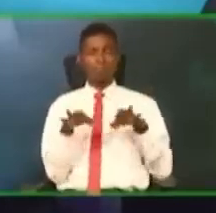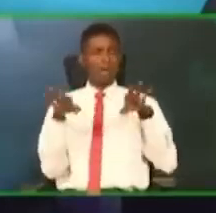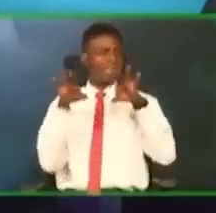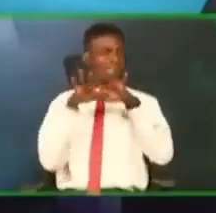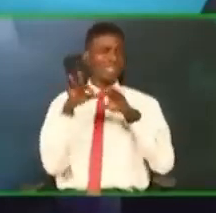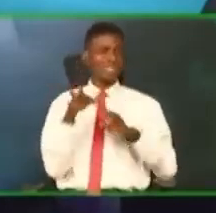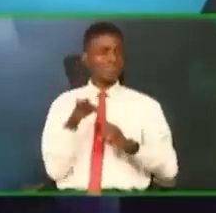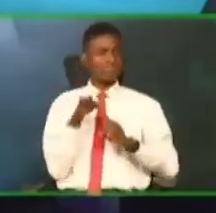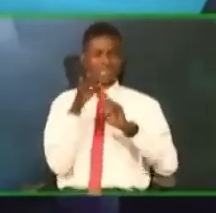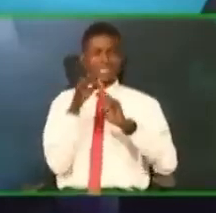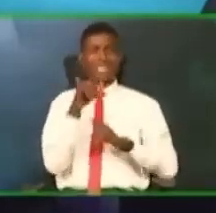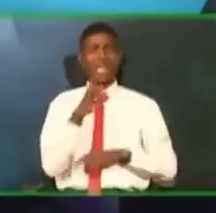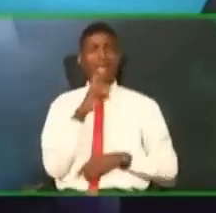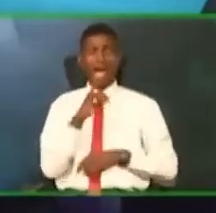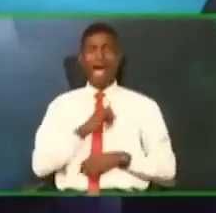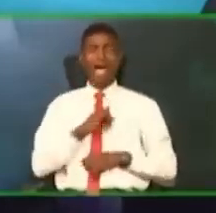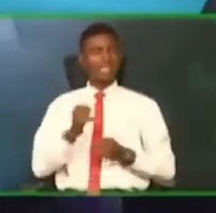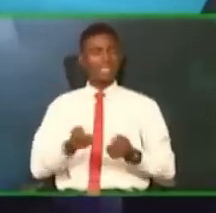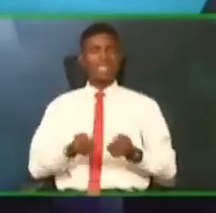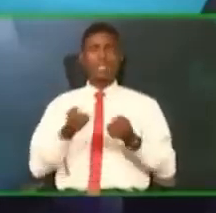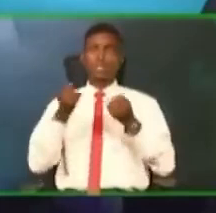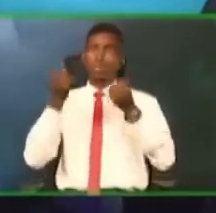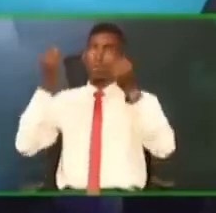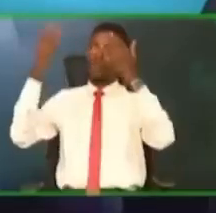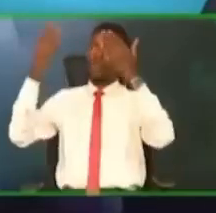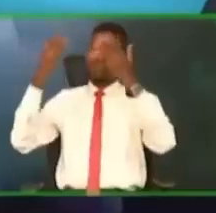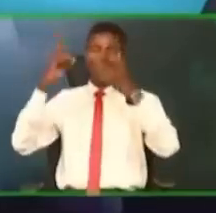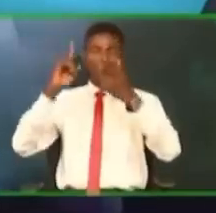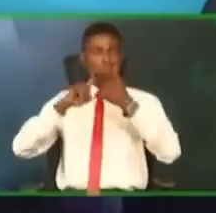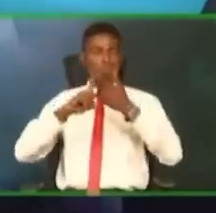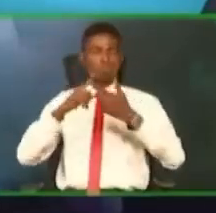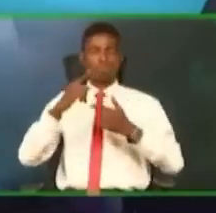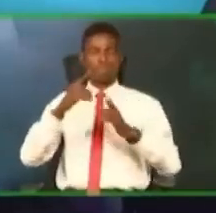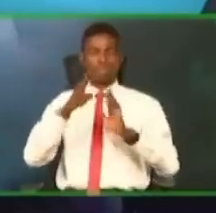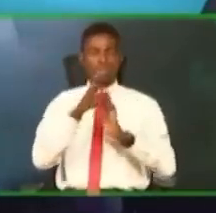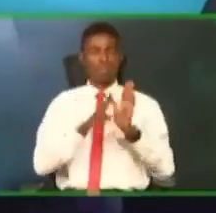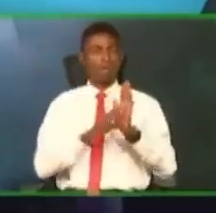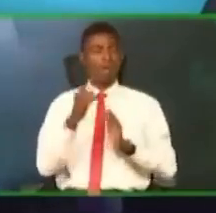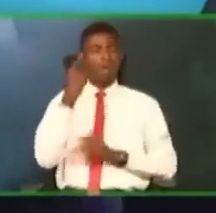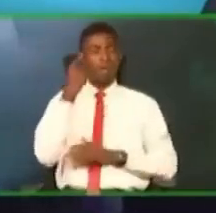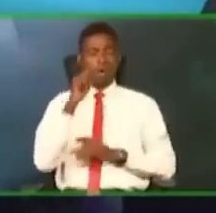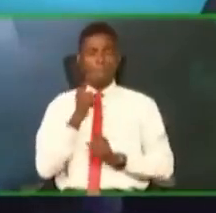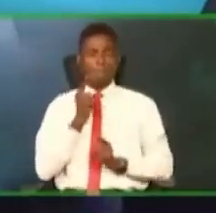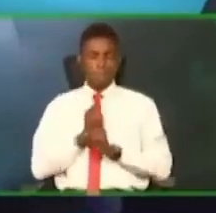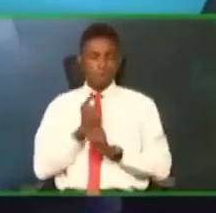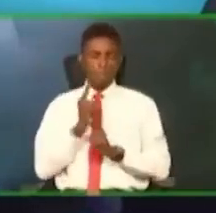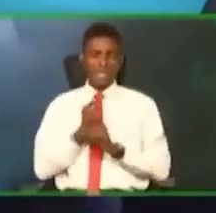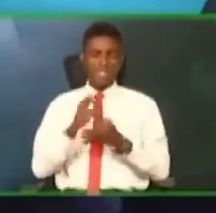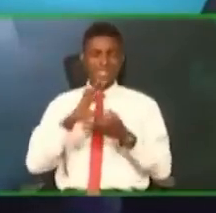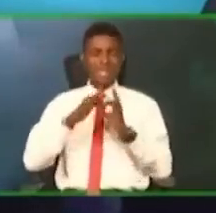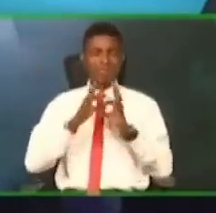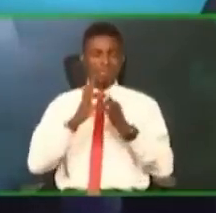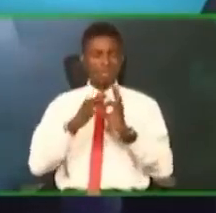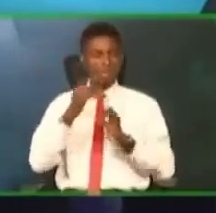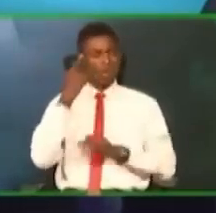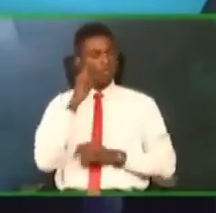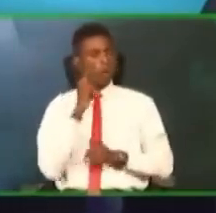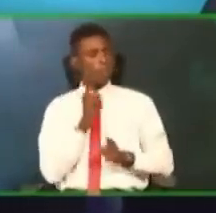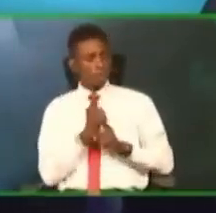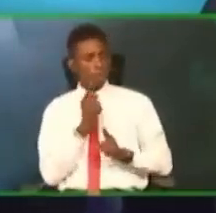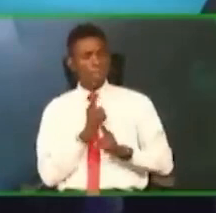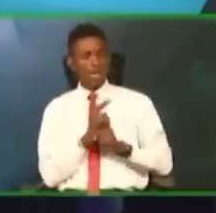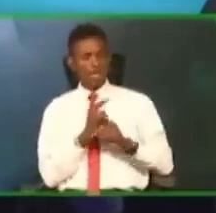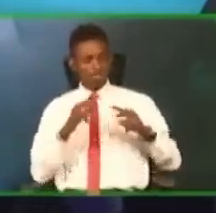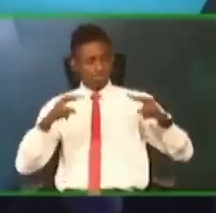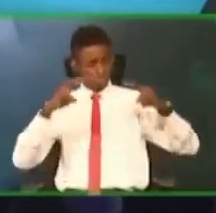are, I submit them to the authority of Scripture for proper interpretation, for proper